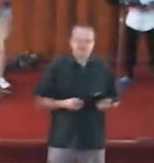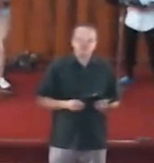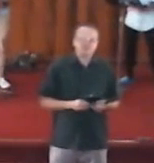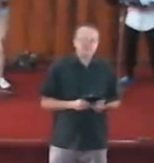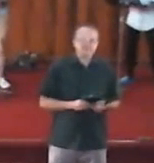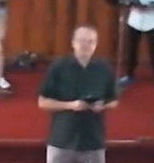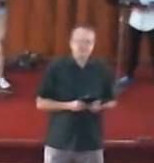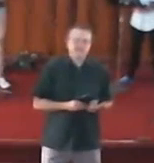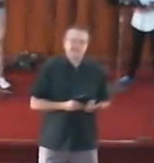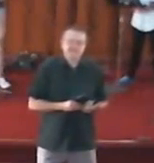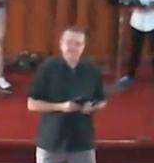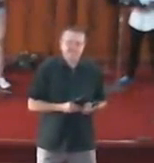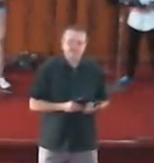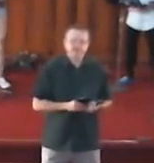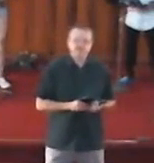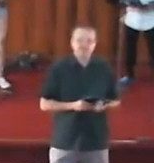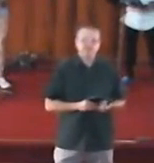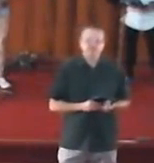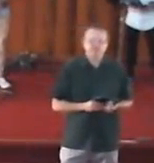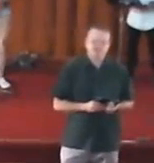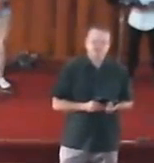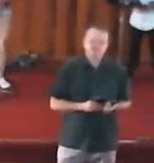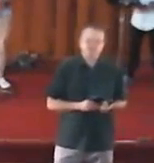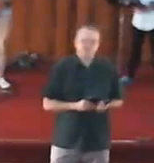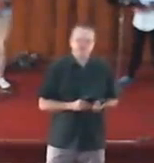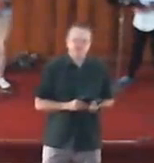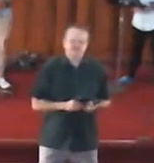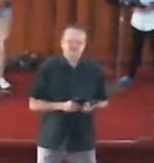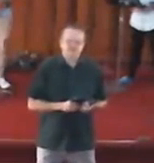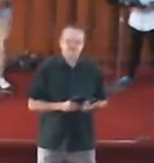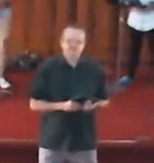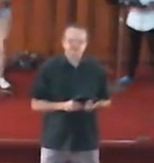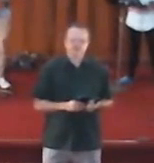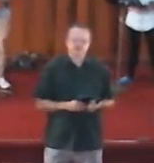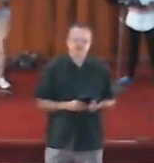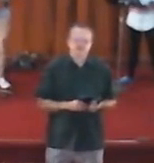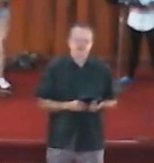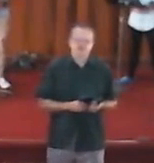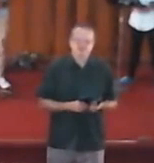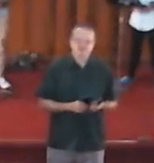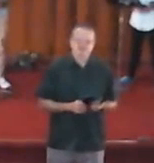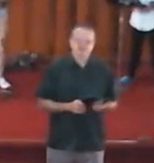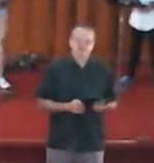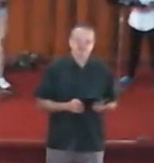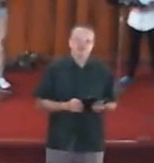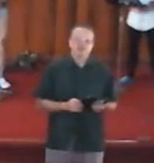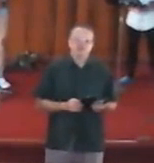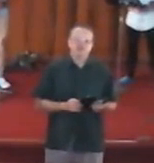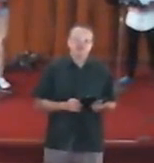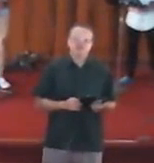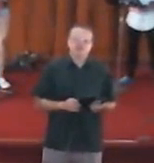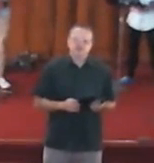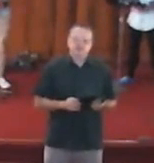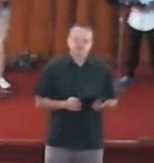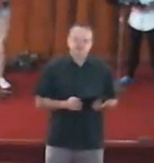Señor, toda incredulidad que ha habido en nosotros. Lord, all unbelief that has been in us.